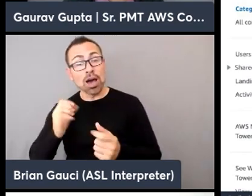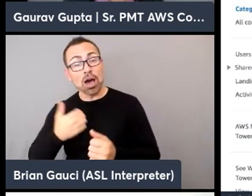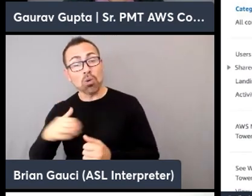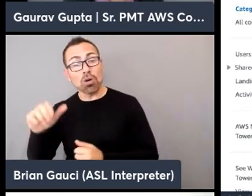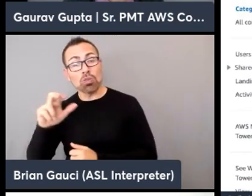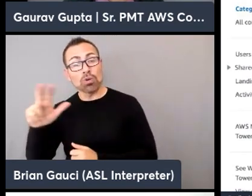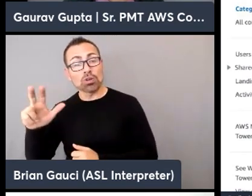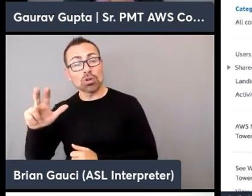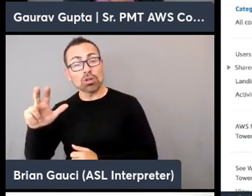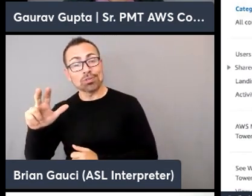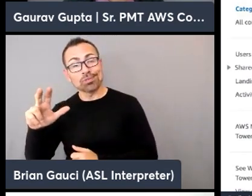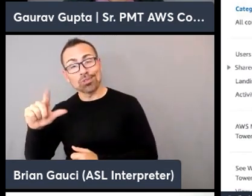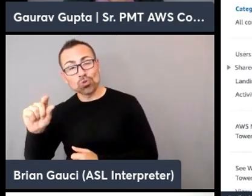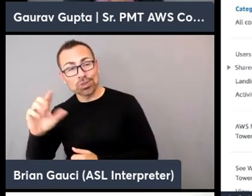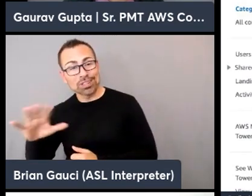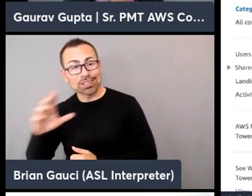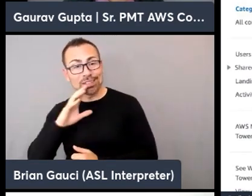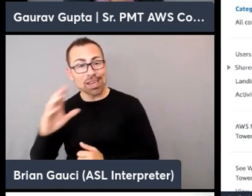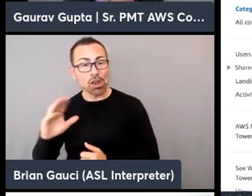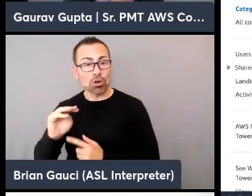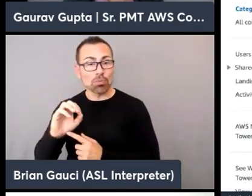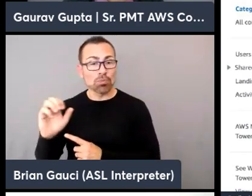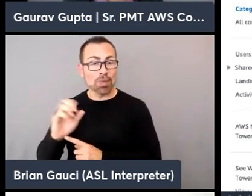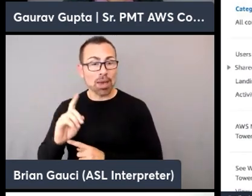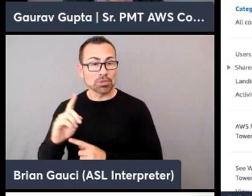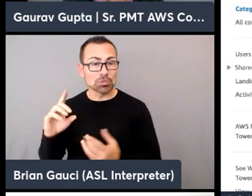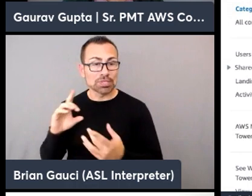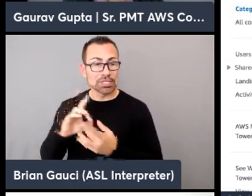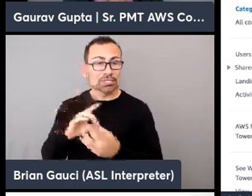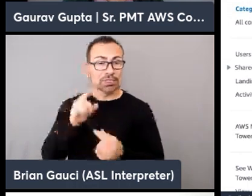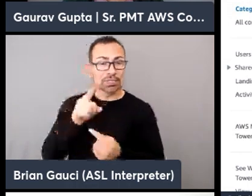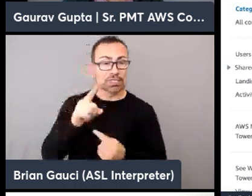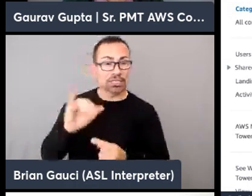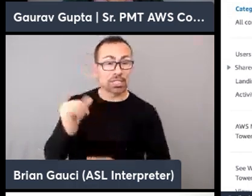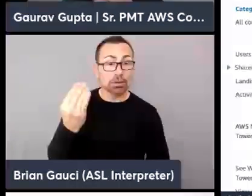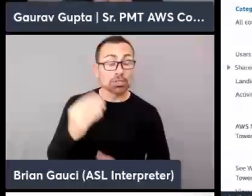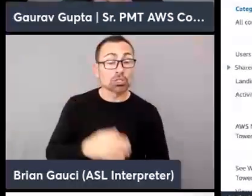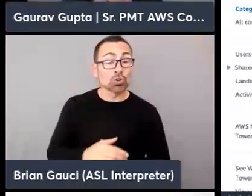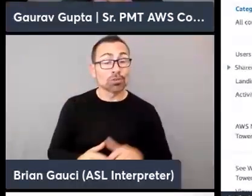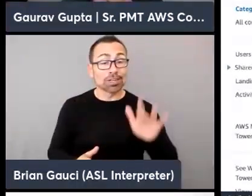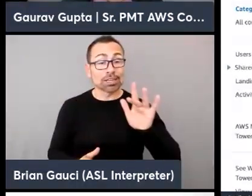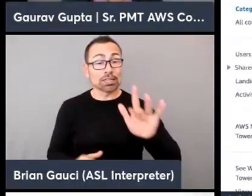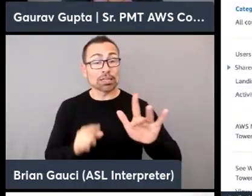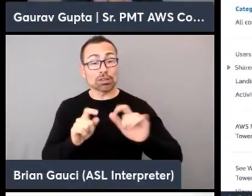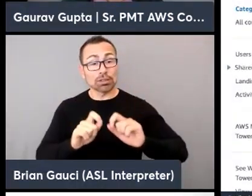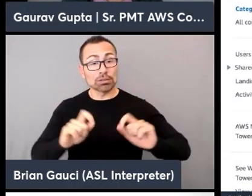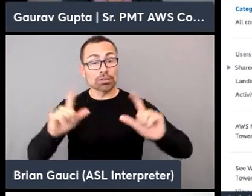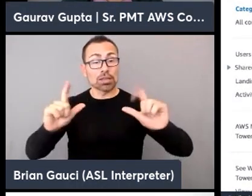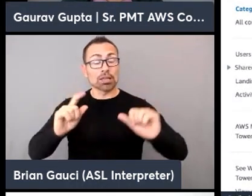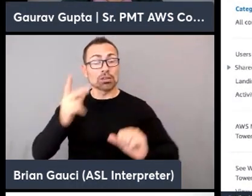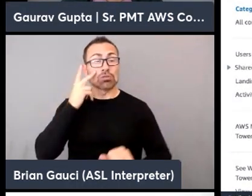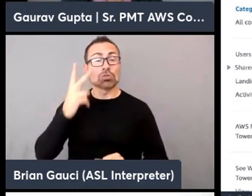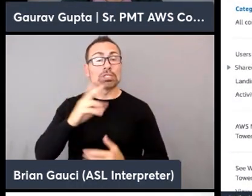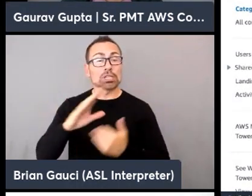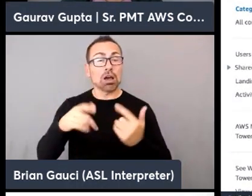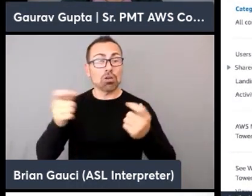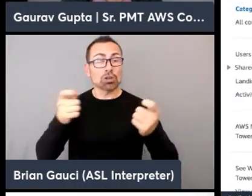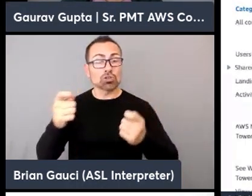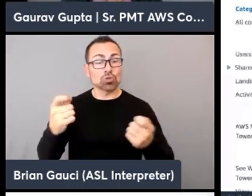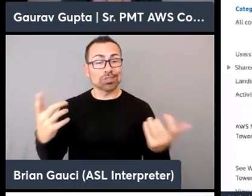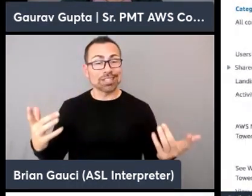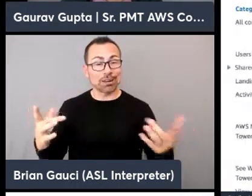being mapped to this specific control objective. So if you click on that, you have all the controls that map to